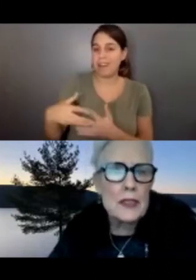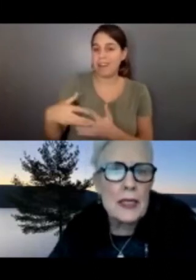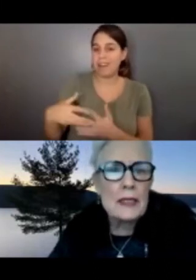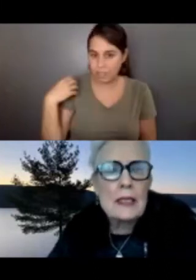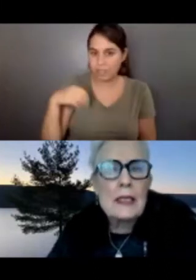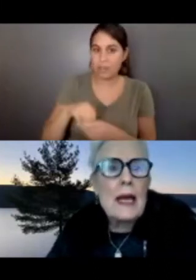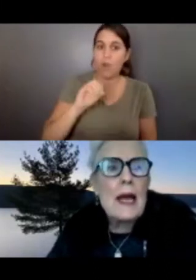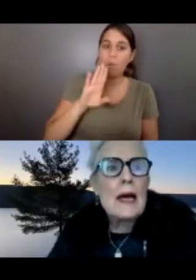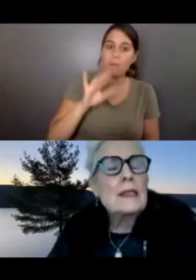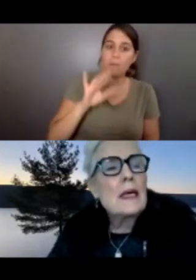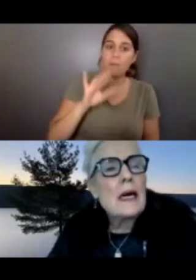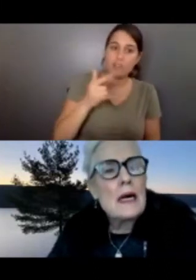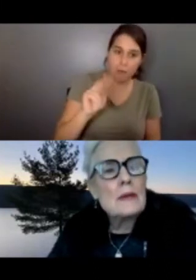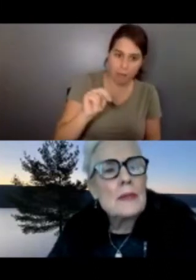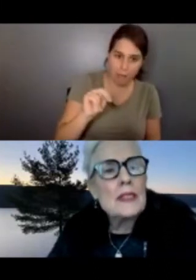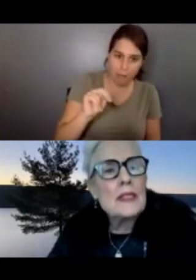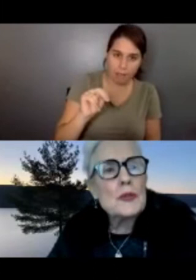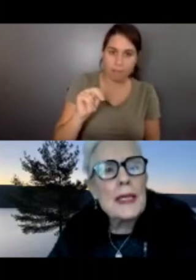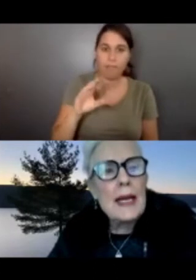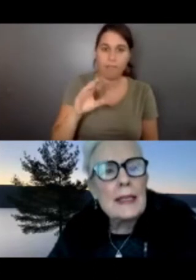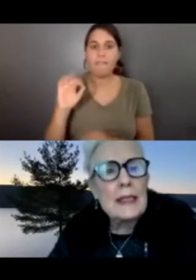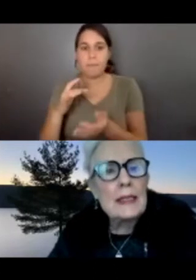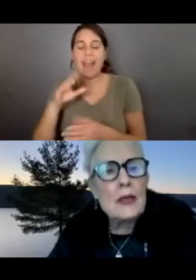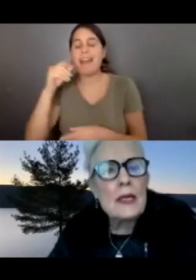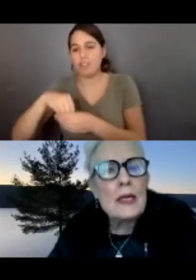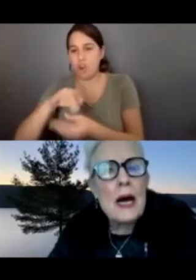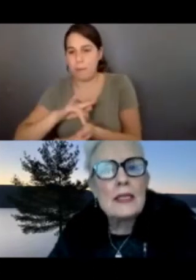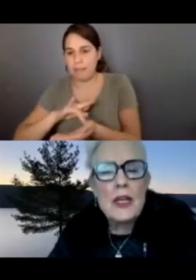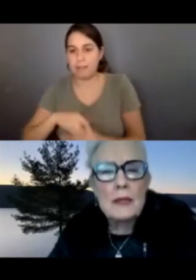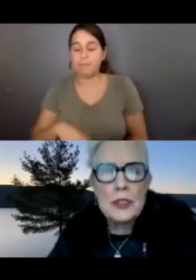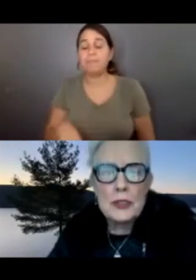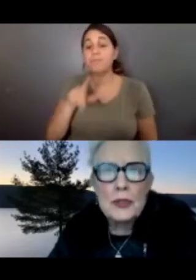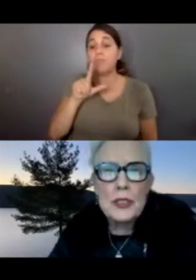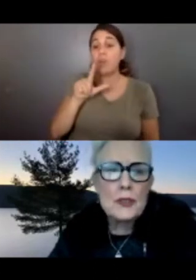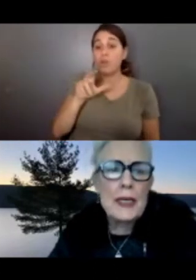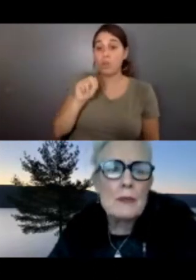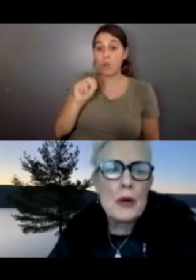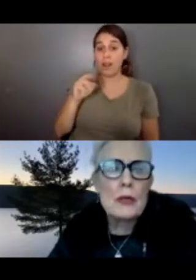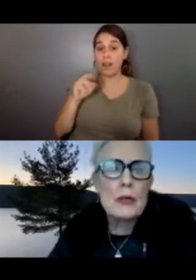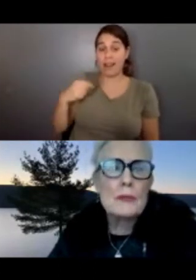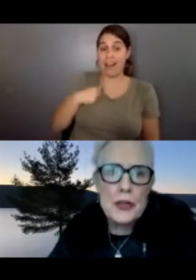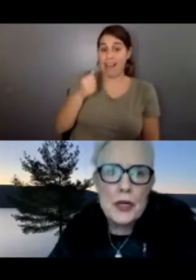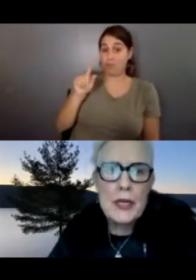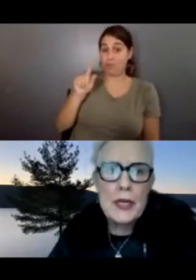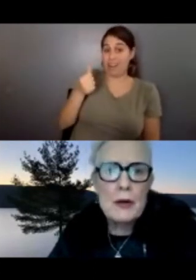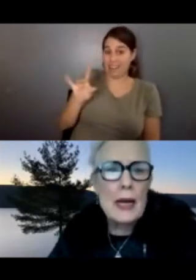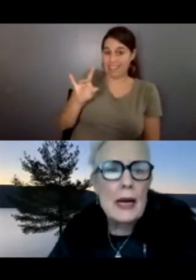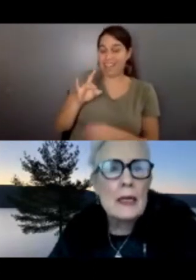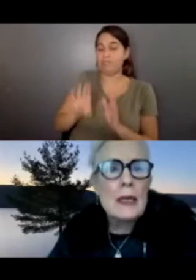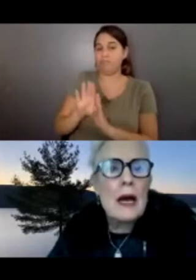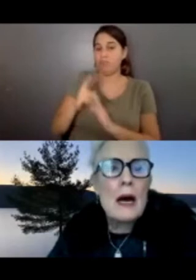respectively. And in 2018, Lauren and I developed a 2-year training program that you're going to hear